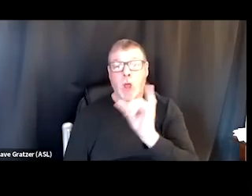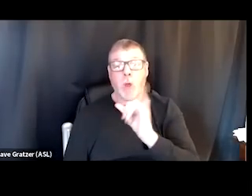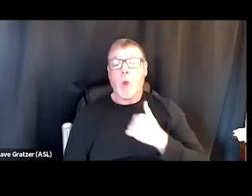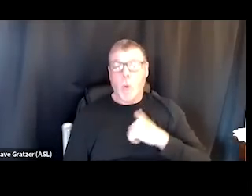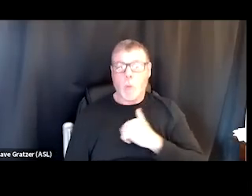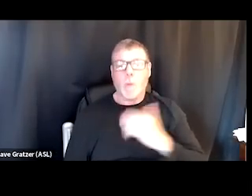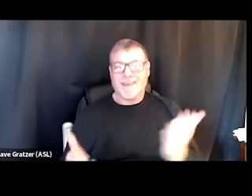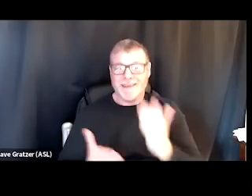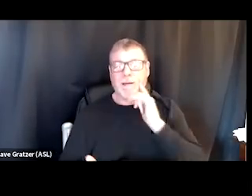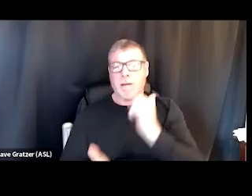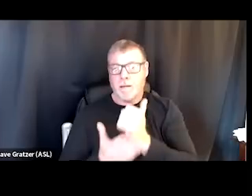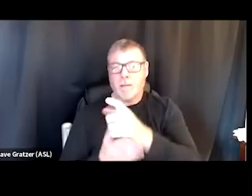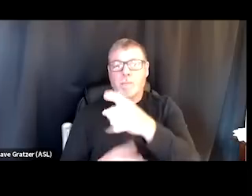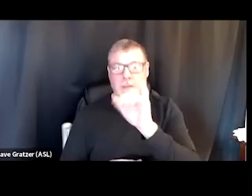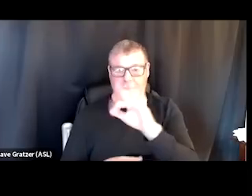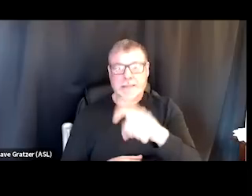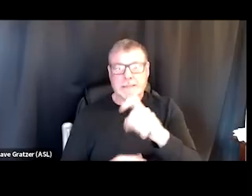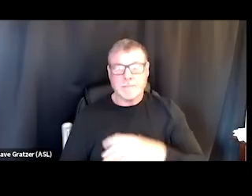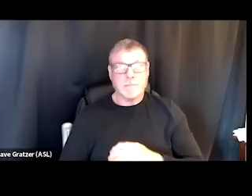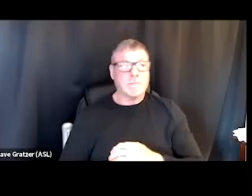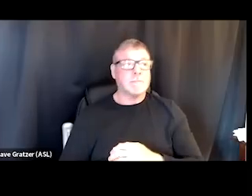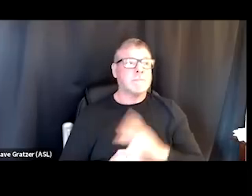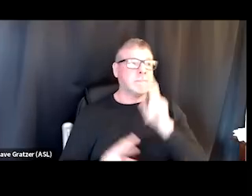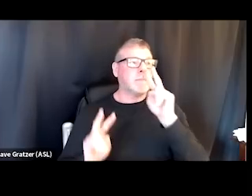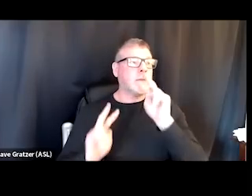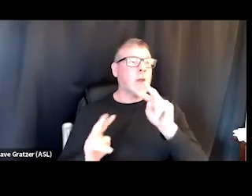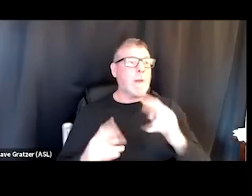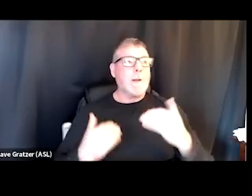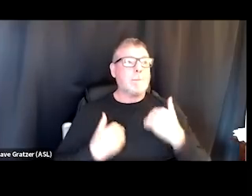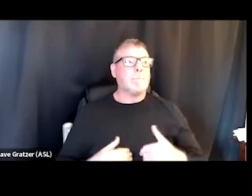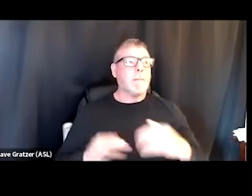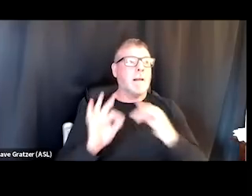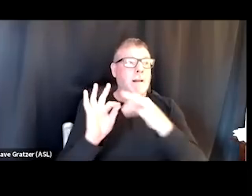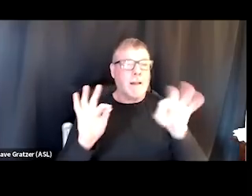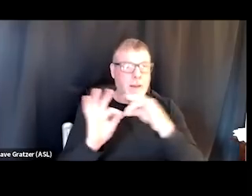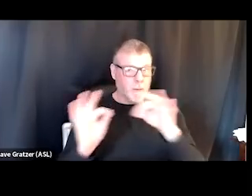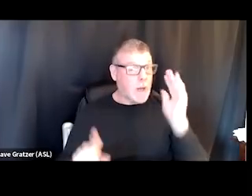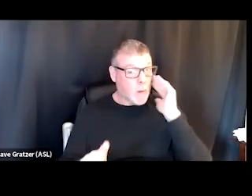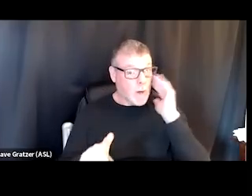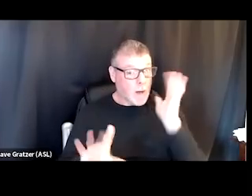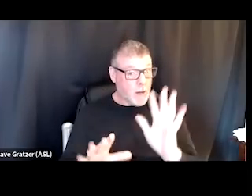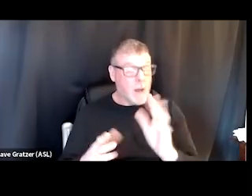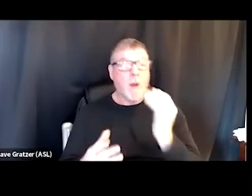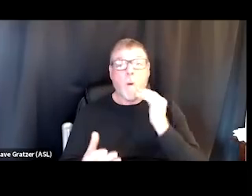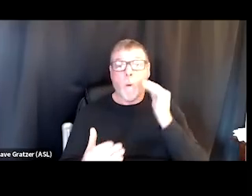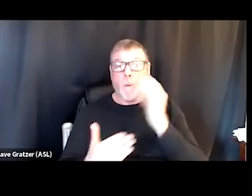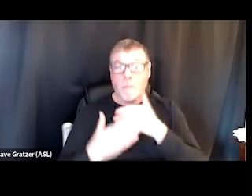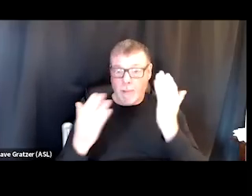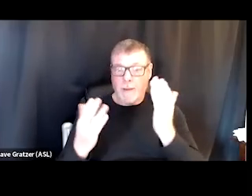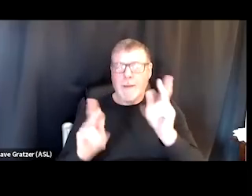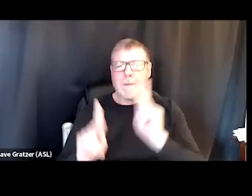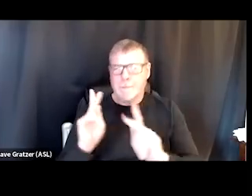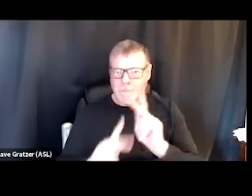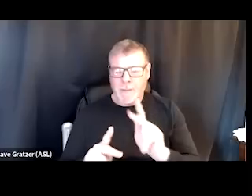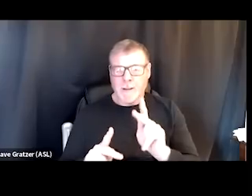them, can help out. Be aware of body language. Even though they belong to the homeless population, they're still people.